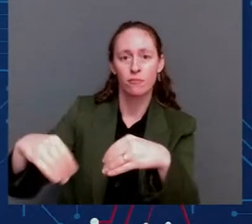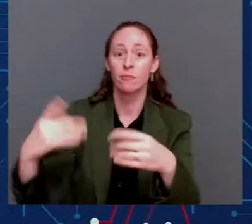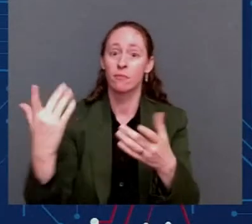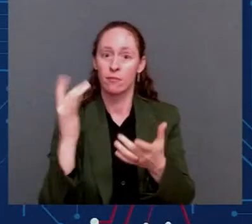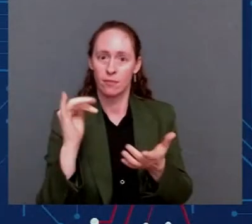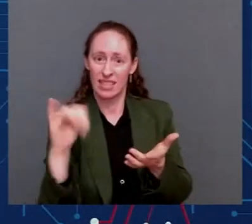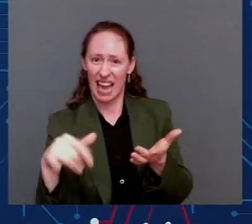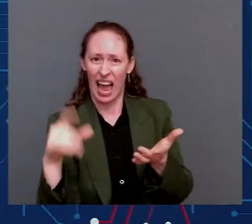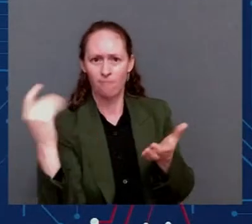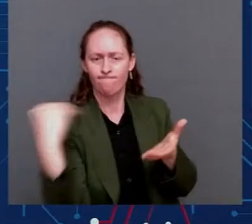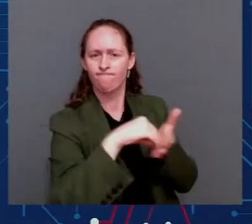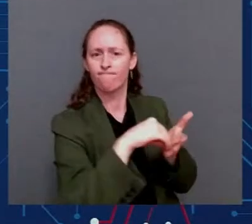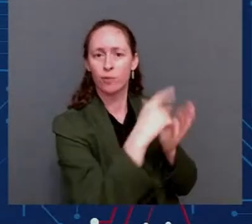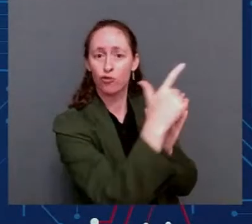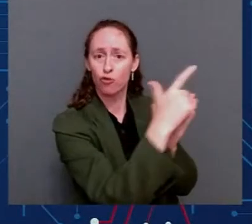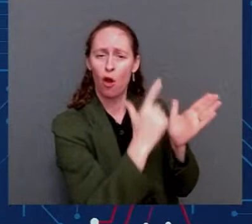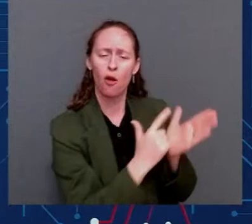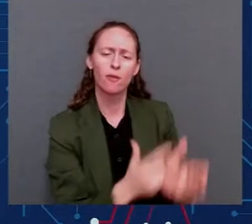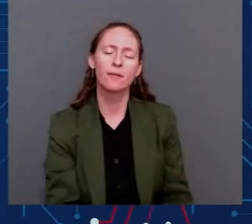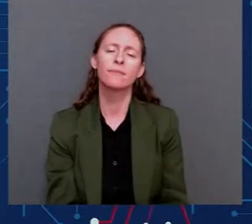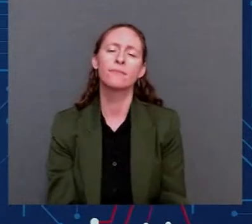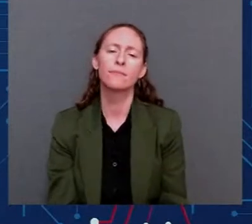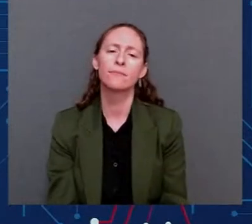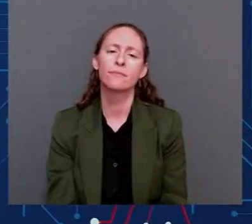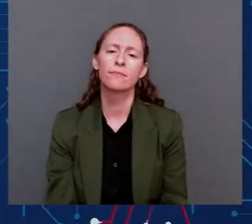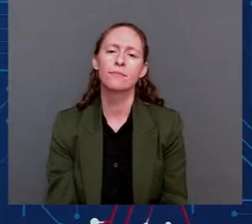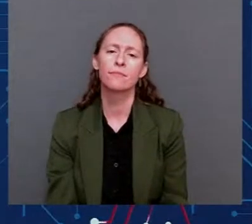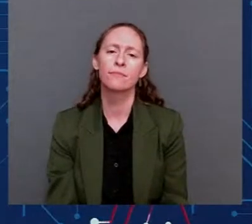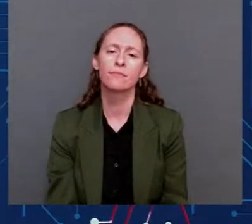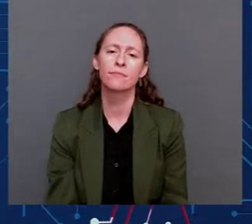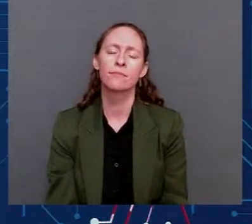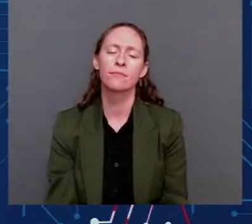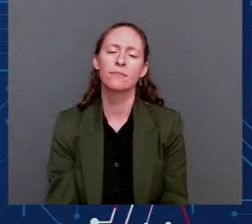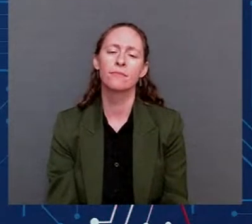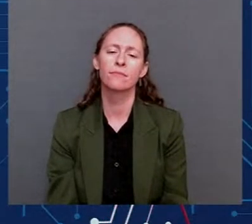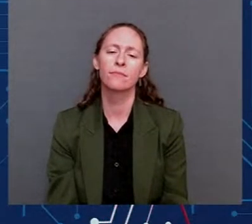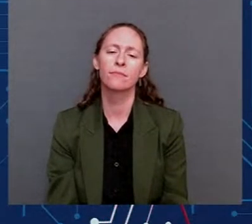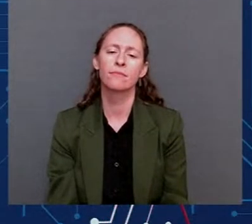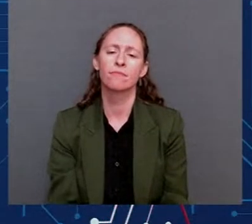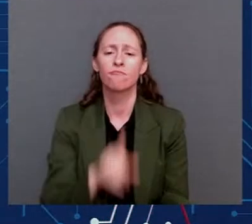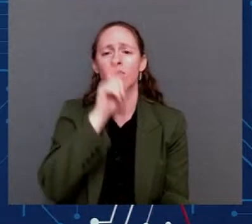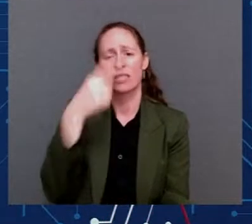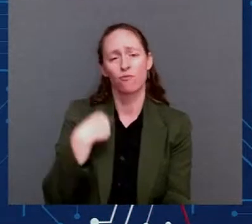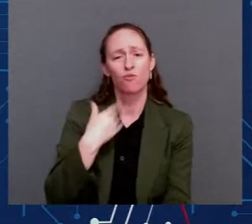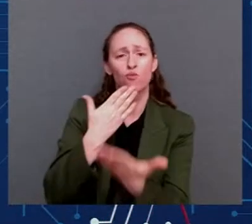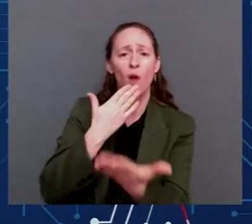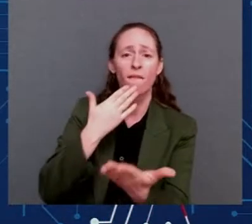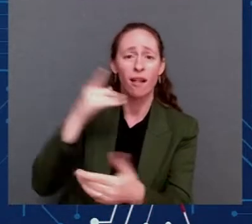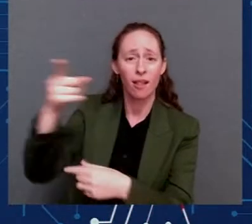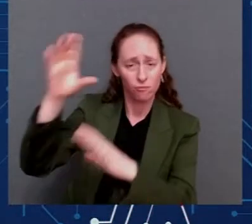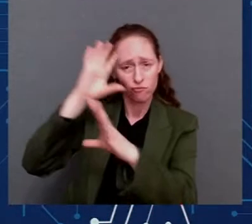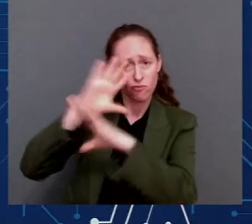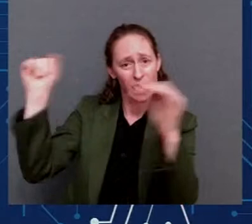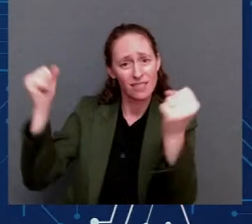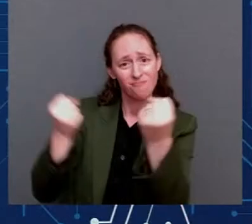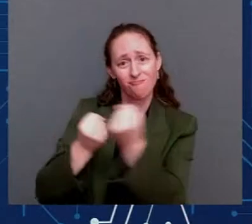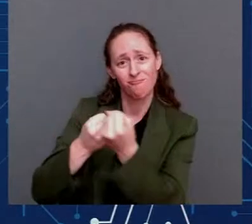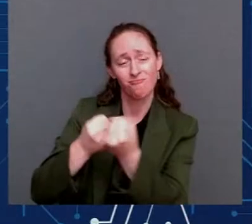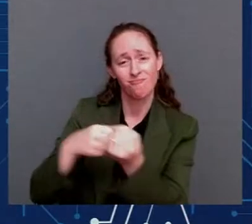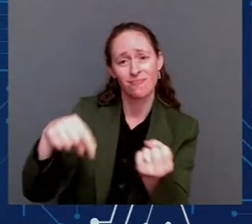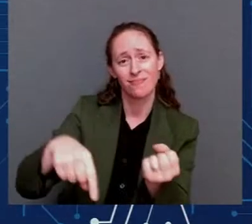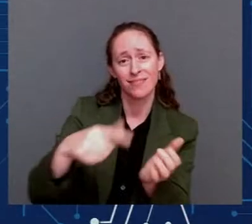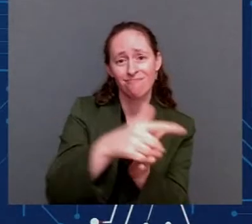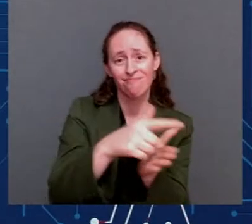this issue. And understanding that right now we are facing some significant challenges to our supply chain,